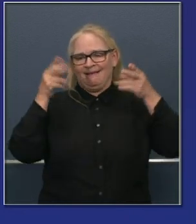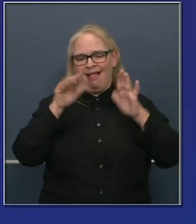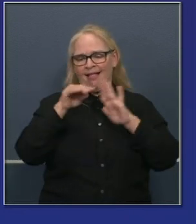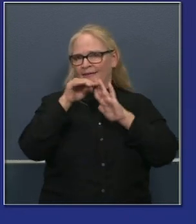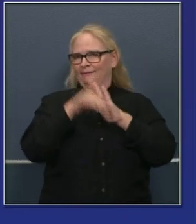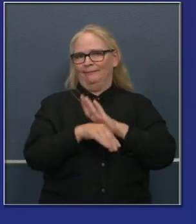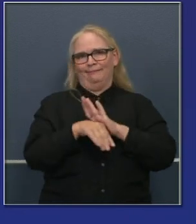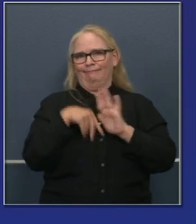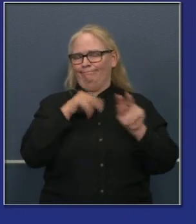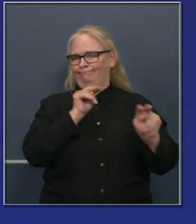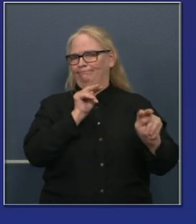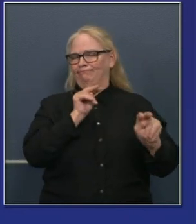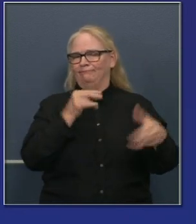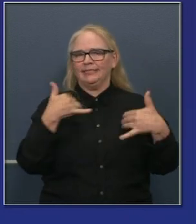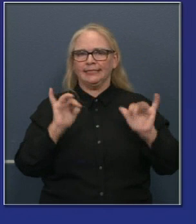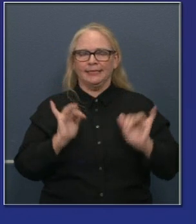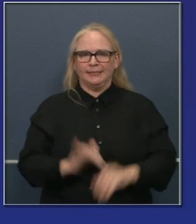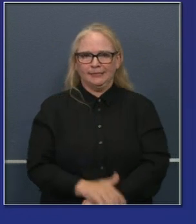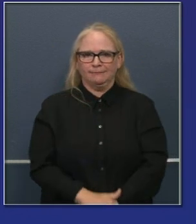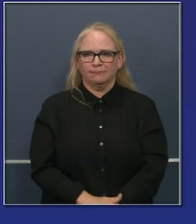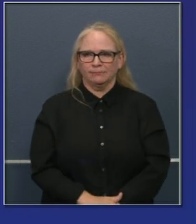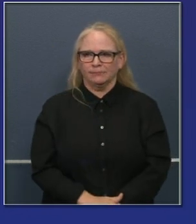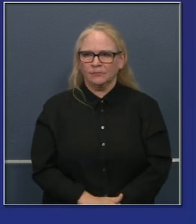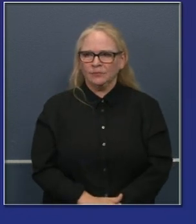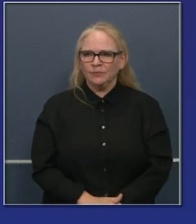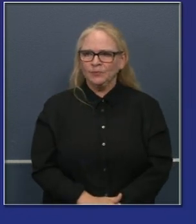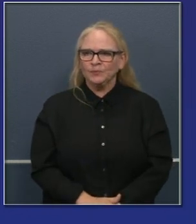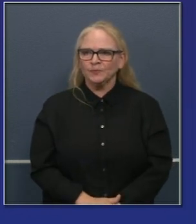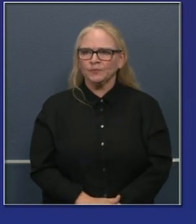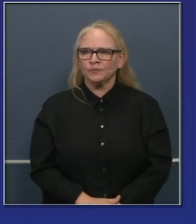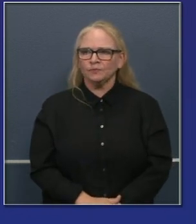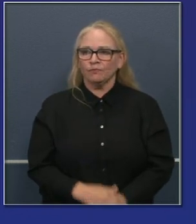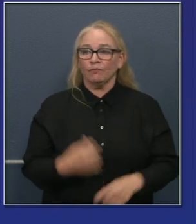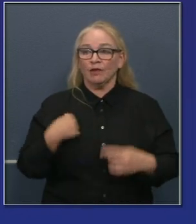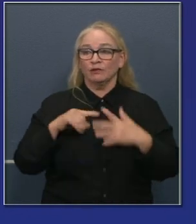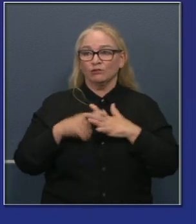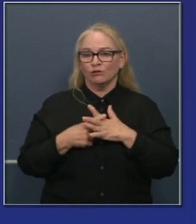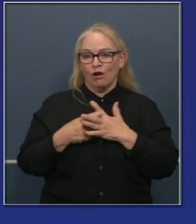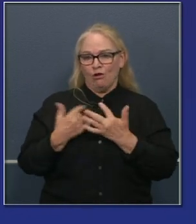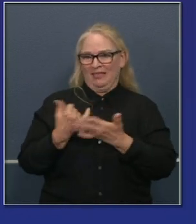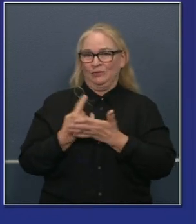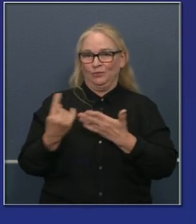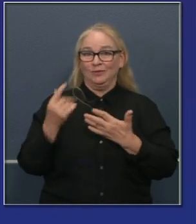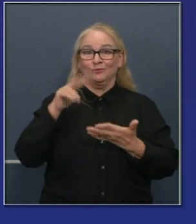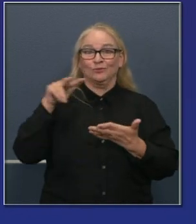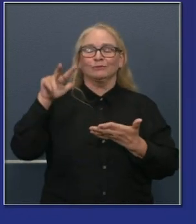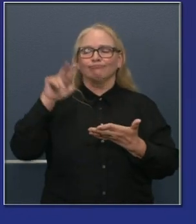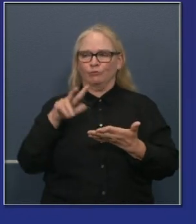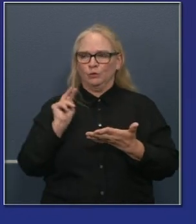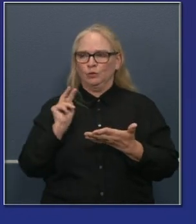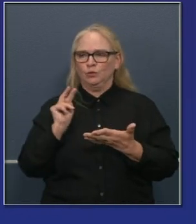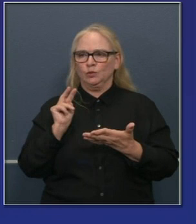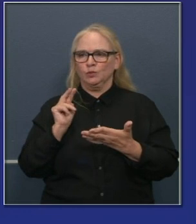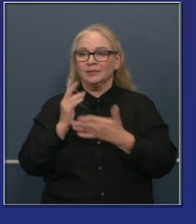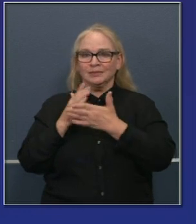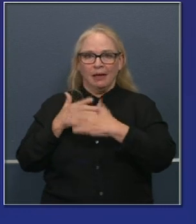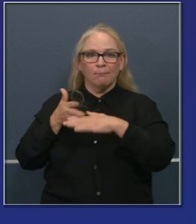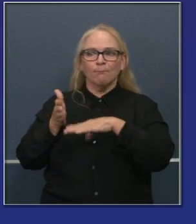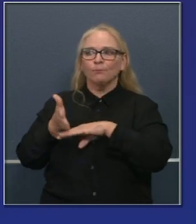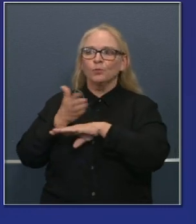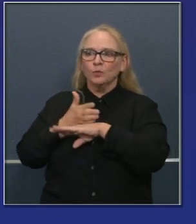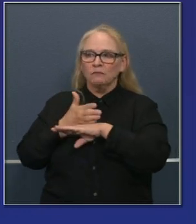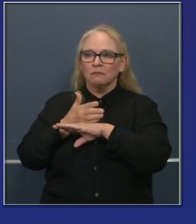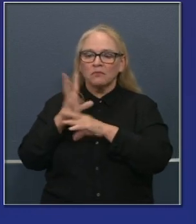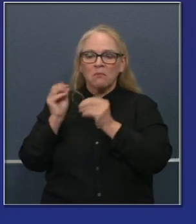started the week around 32. People coming on, people coming off. But these are the counties of most concern. Now, if I broke this down in